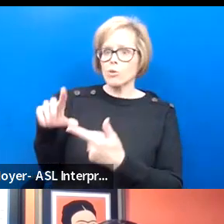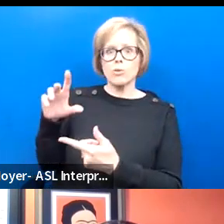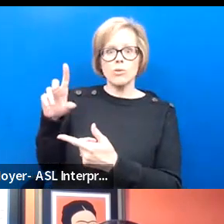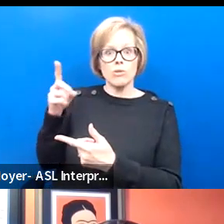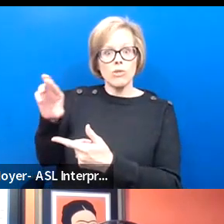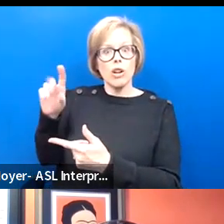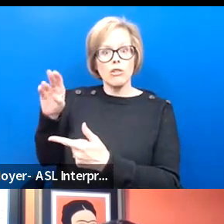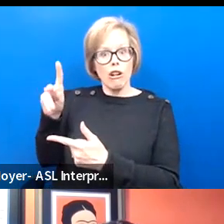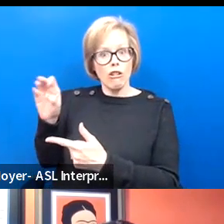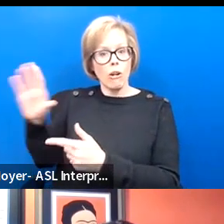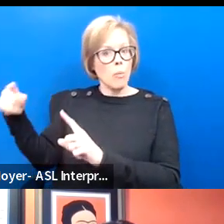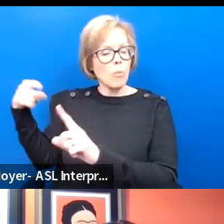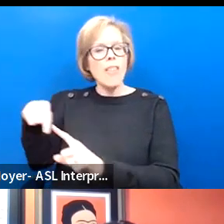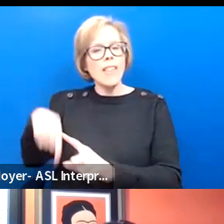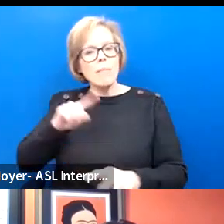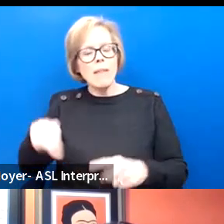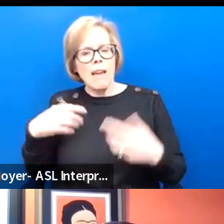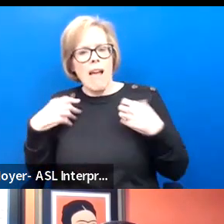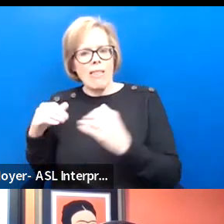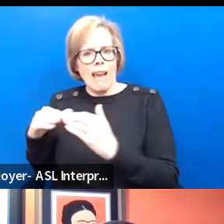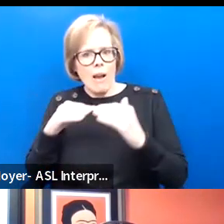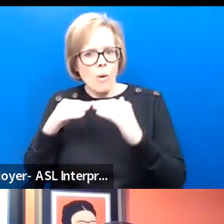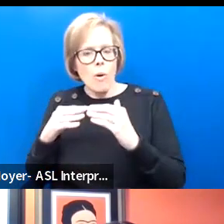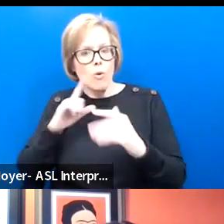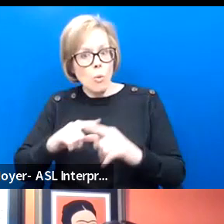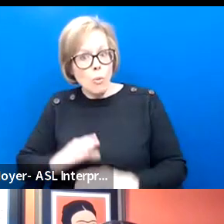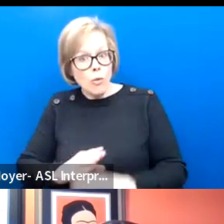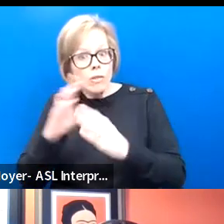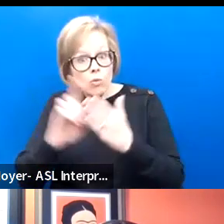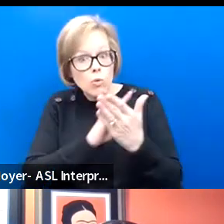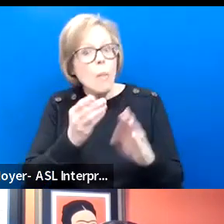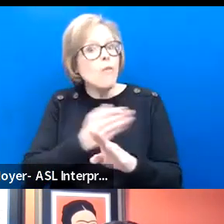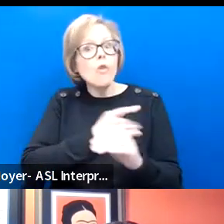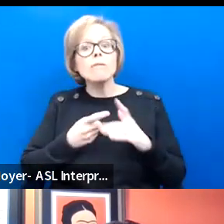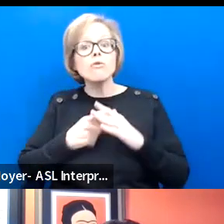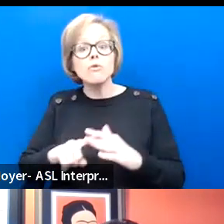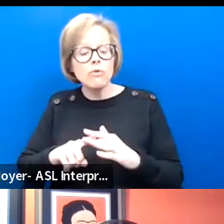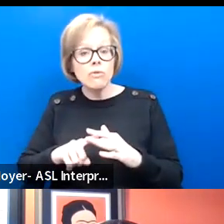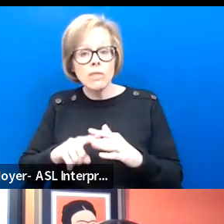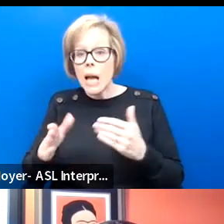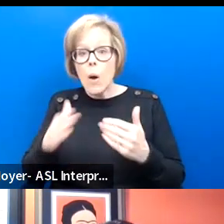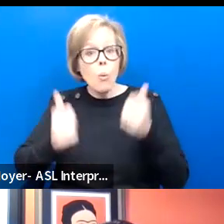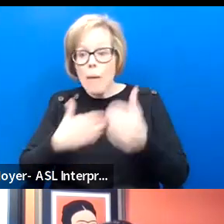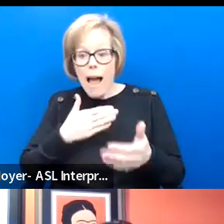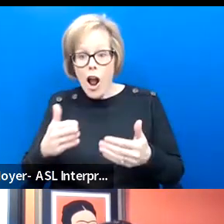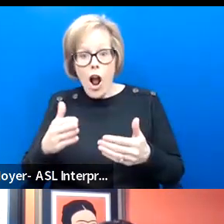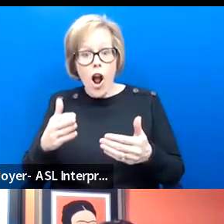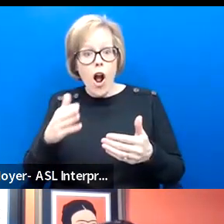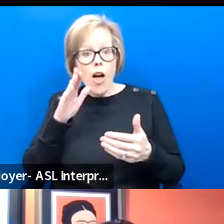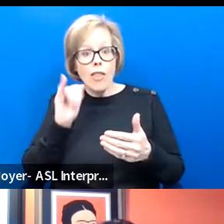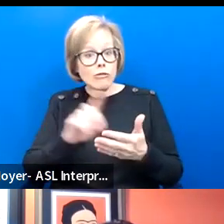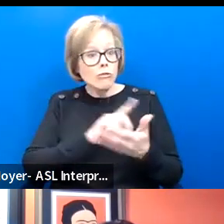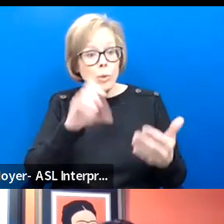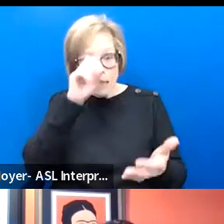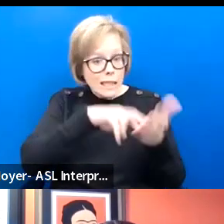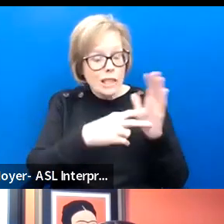health equity, right? This is about preventing discrimination before it starts, be it intentional or not, right? And so what